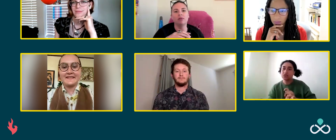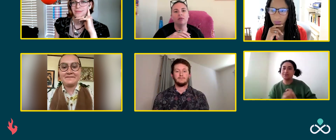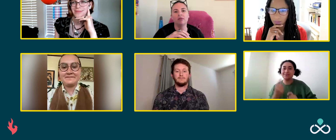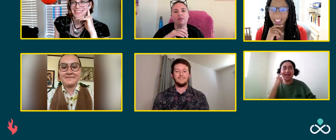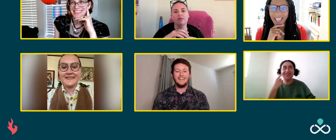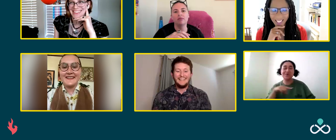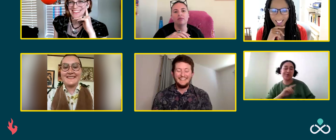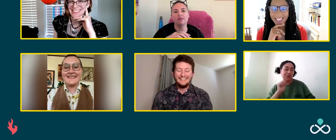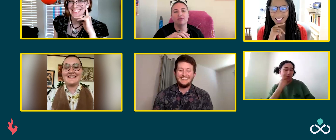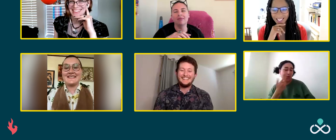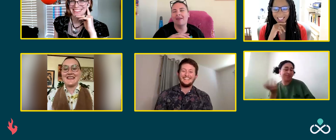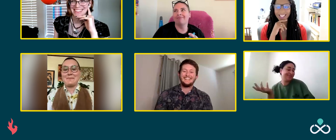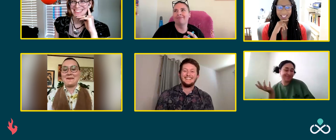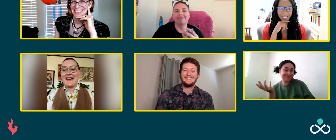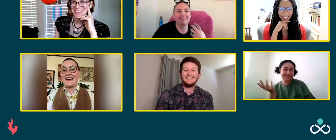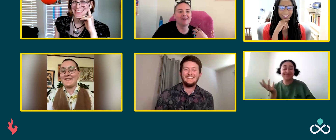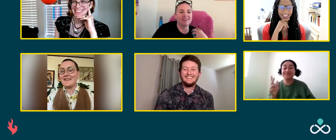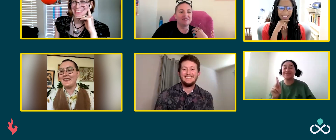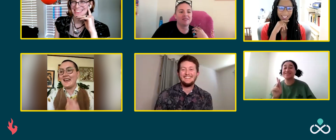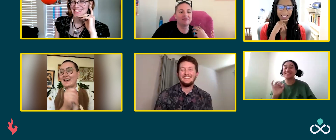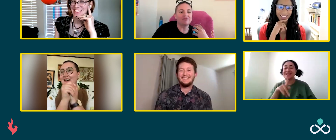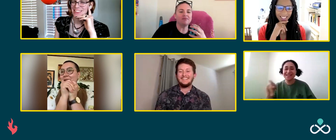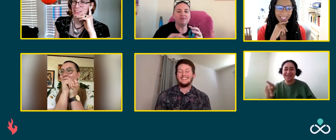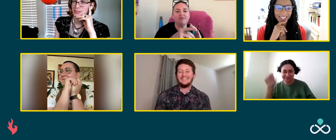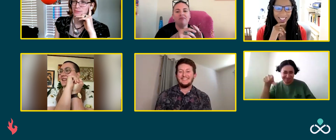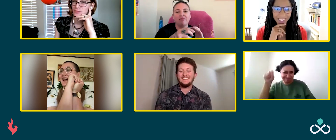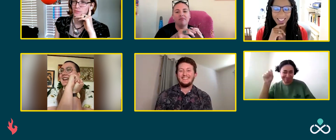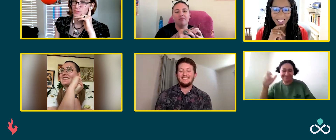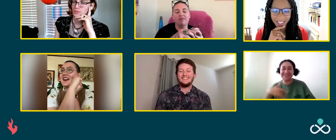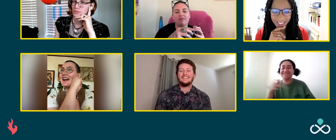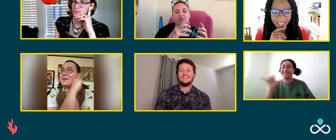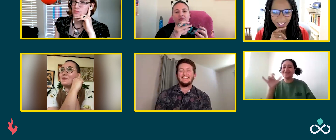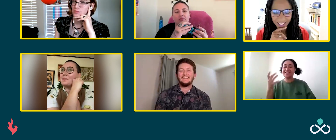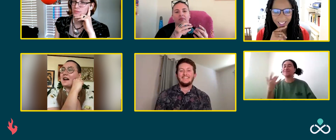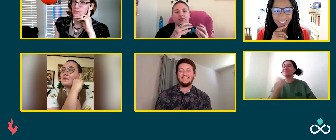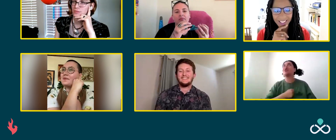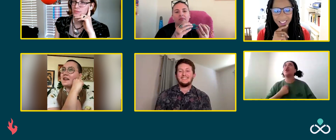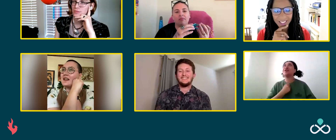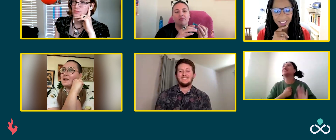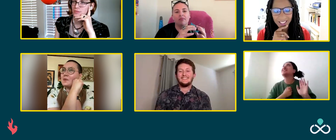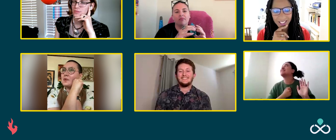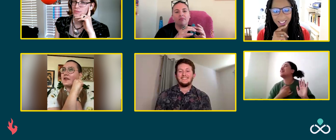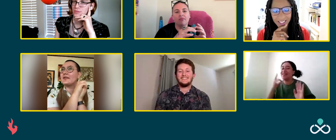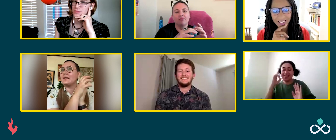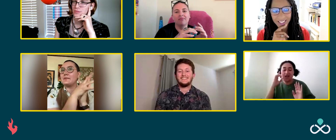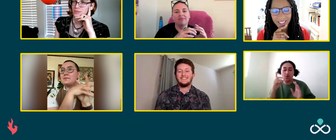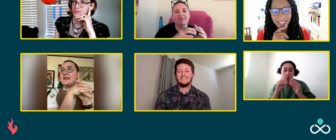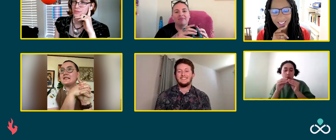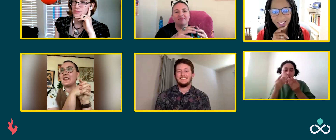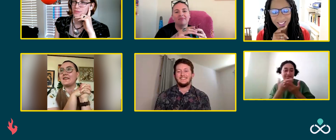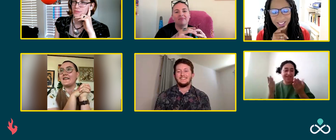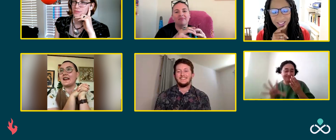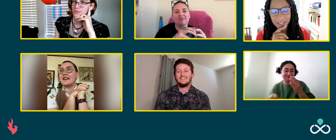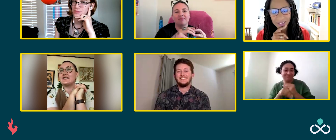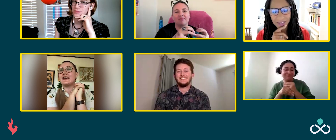people. This is Kip. Yeah, I feel like I thought of one more piece